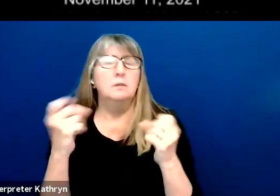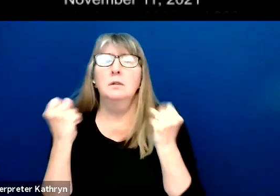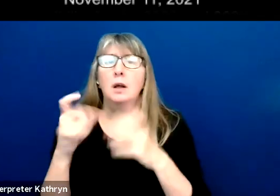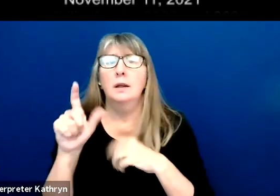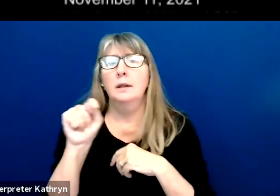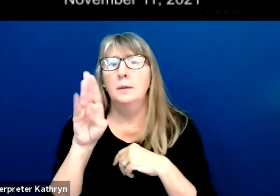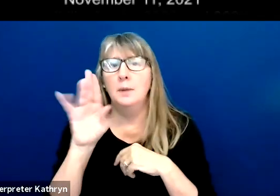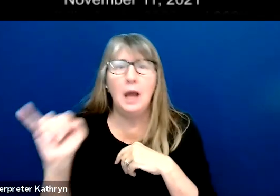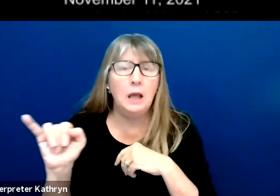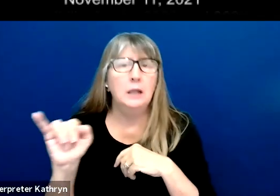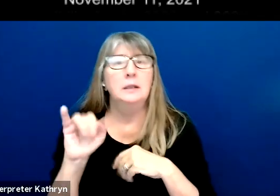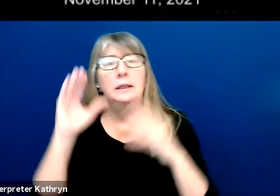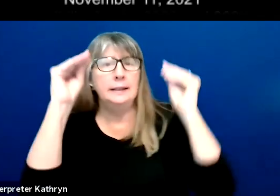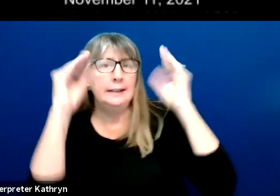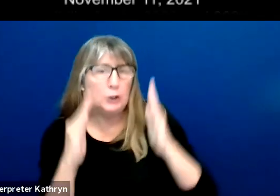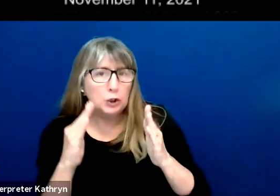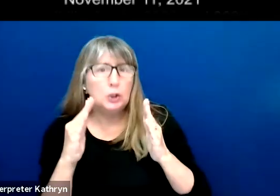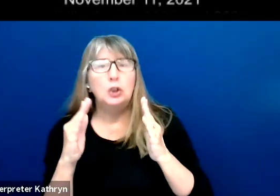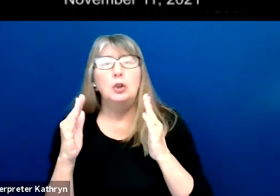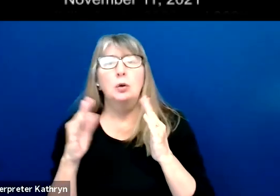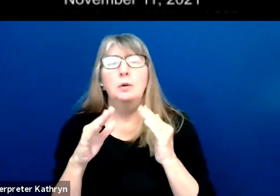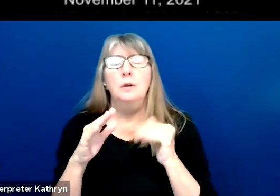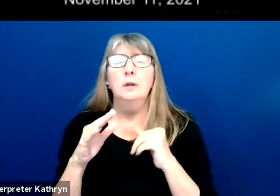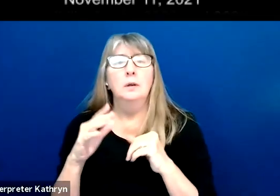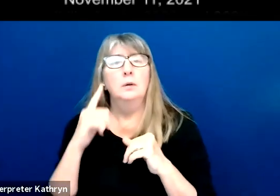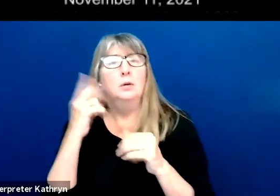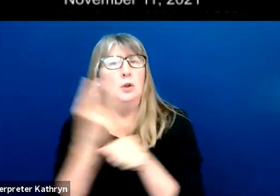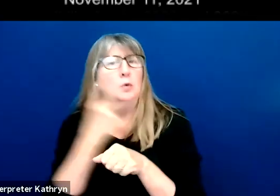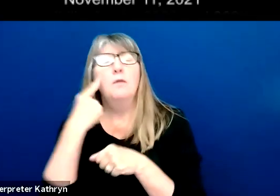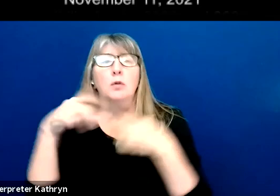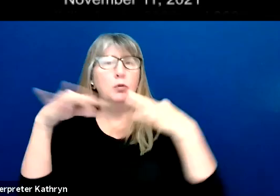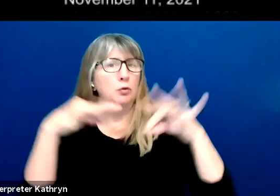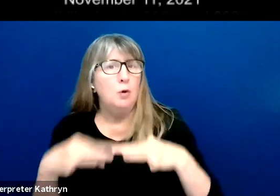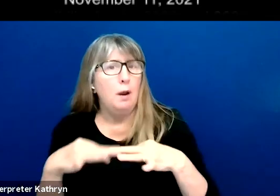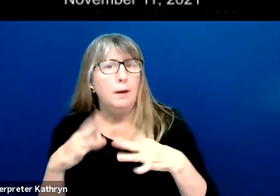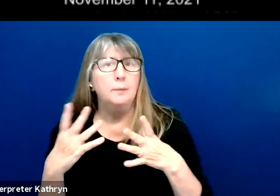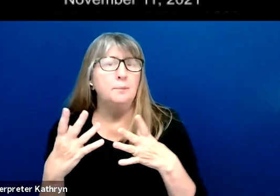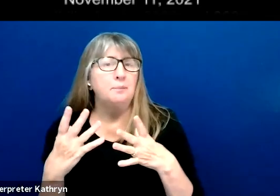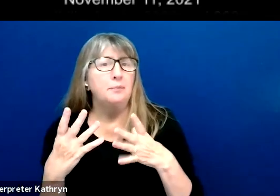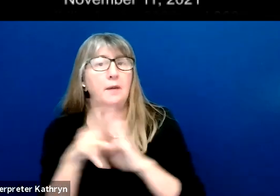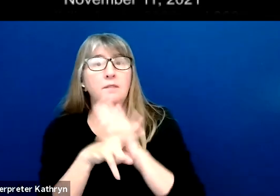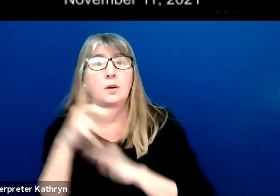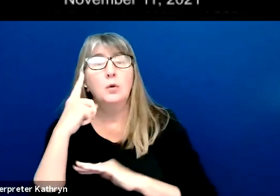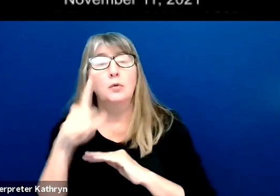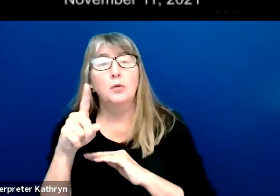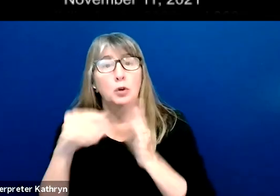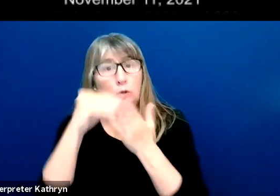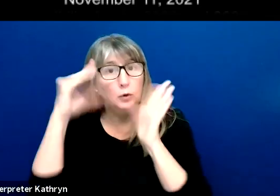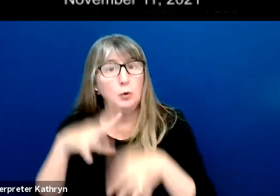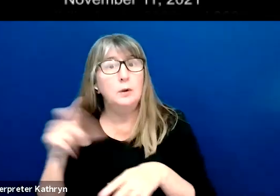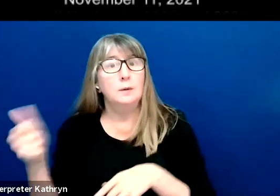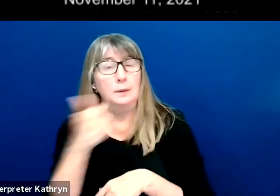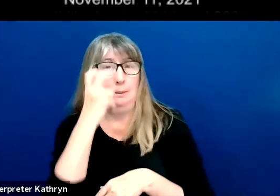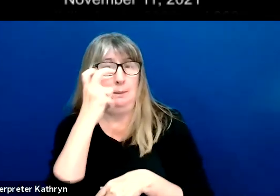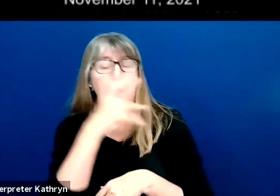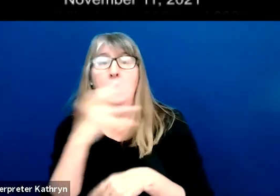TVIs and teachers use it to describe videos for blind students. But it's also being used by people just